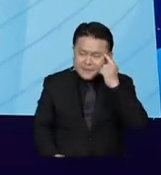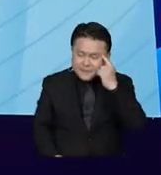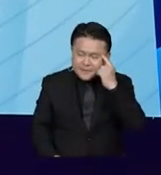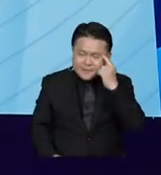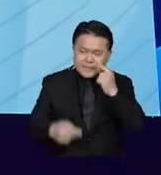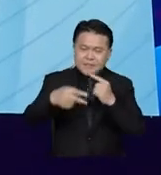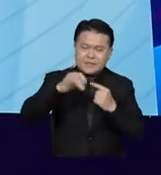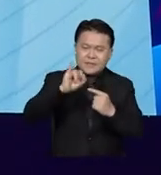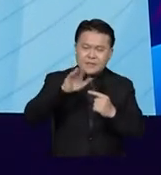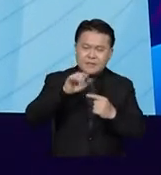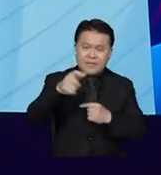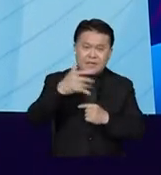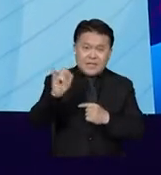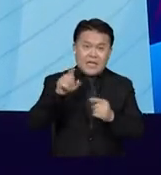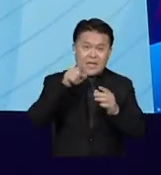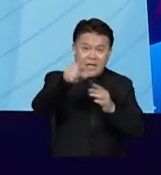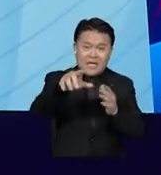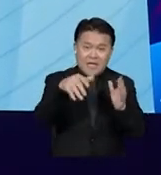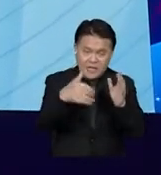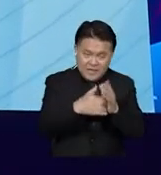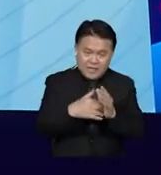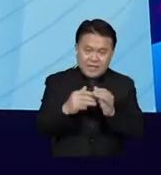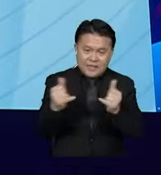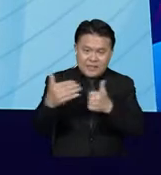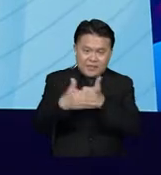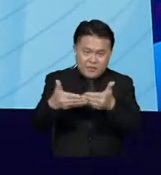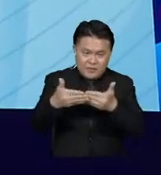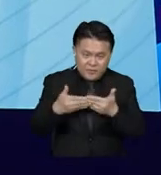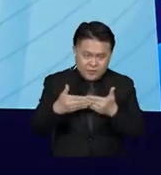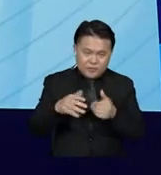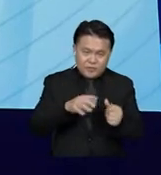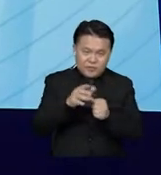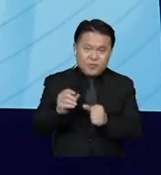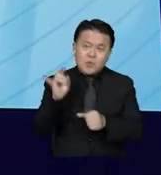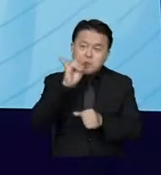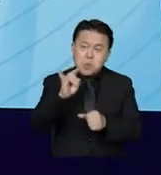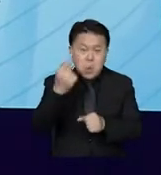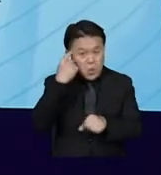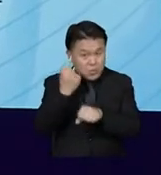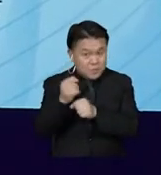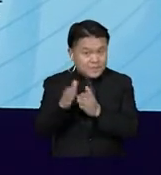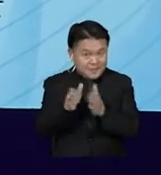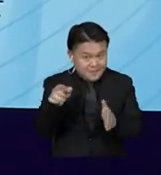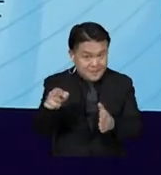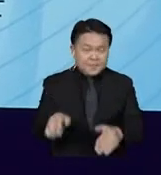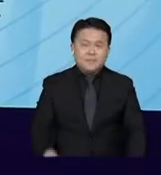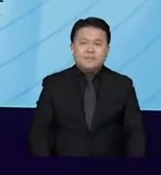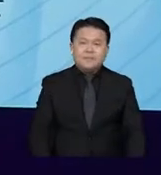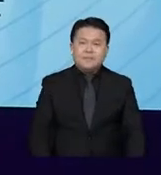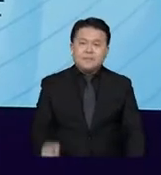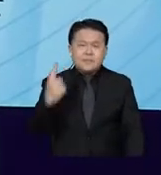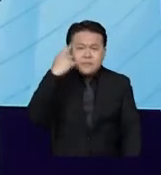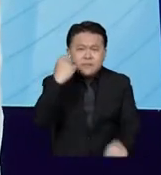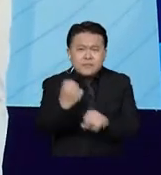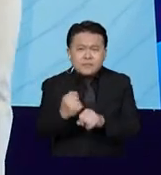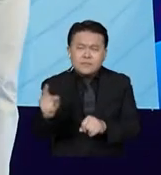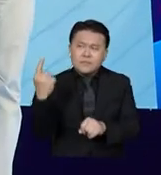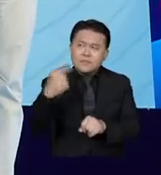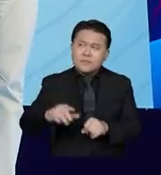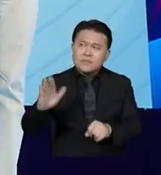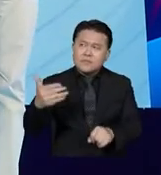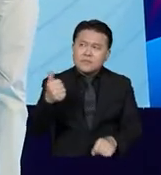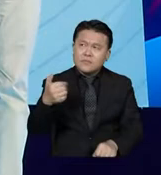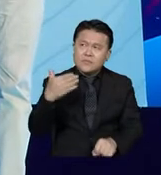foxes. Starting in 1959, Dmitry Belayev and his colleagues selected a population of foxes to be friendly